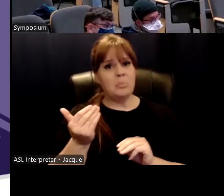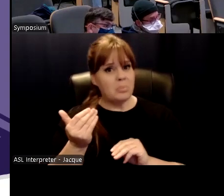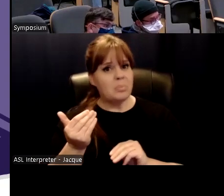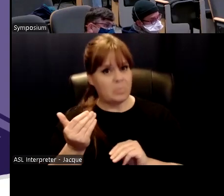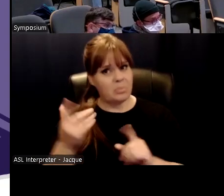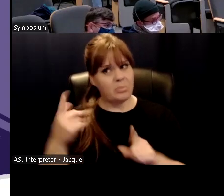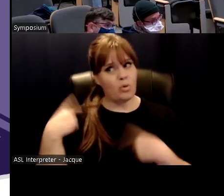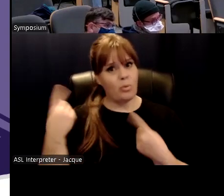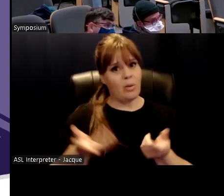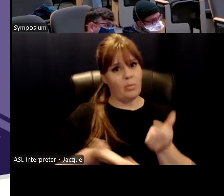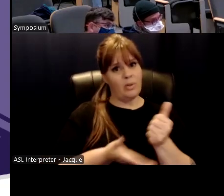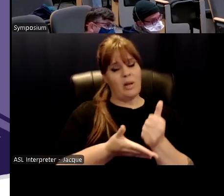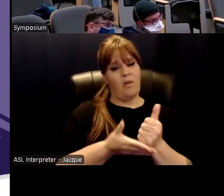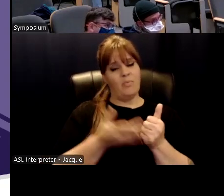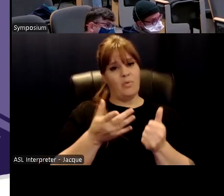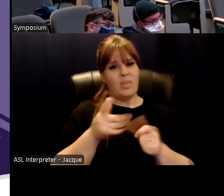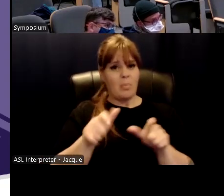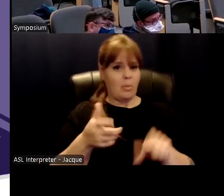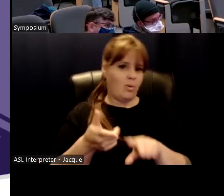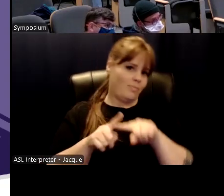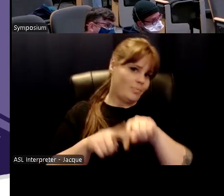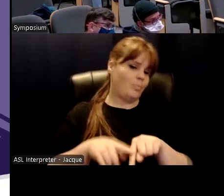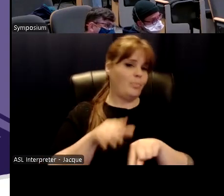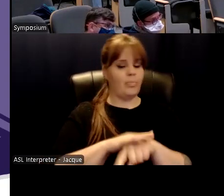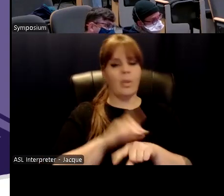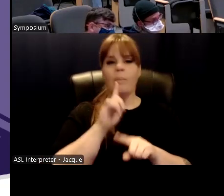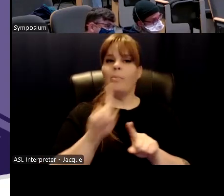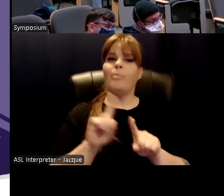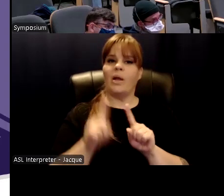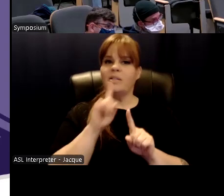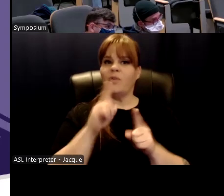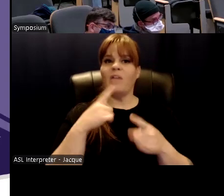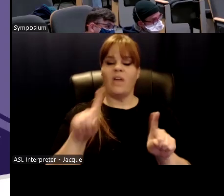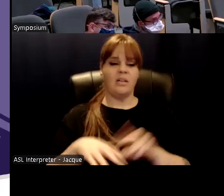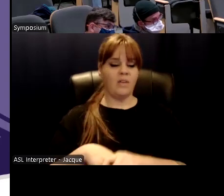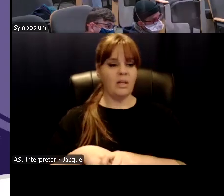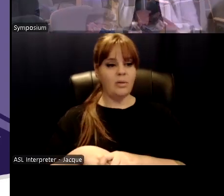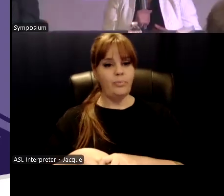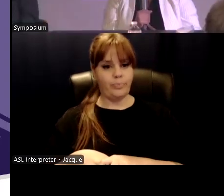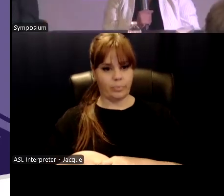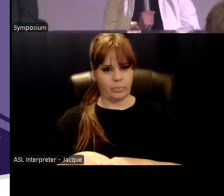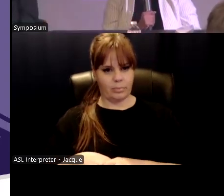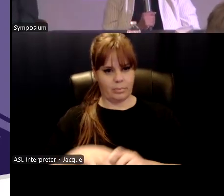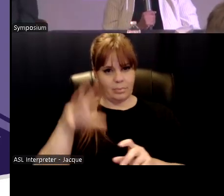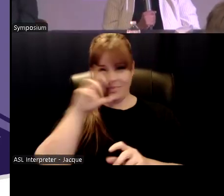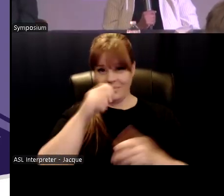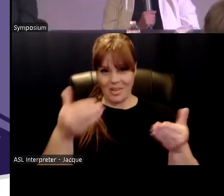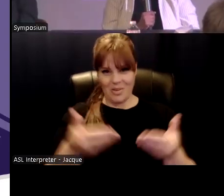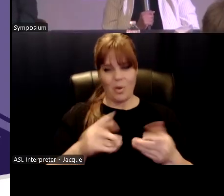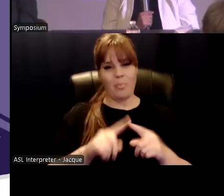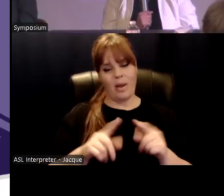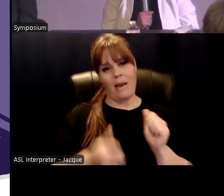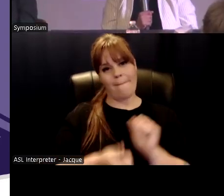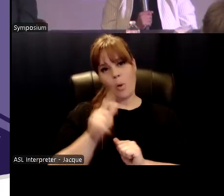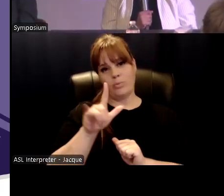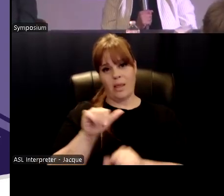have been forced to rely on, but it's very effective. I missed the introduction, but I primarily work with